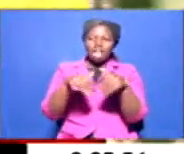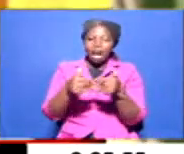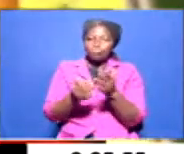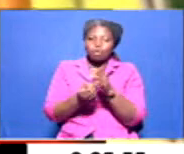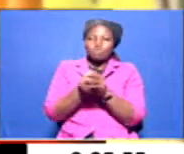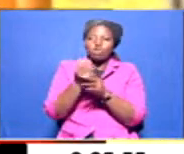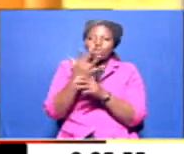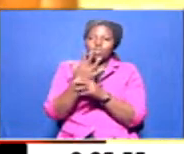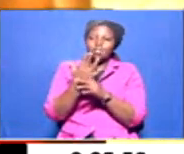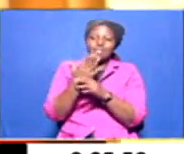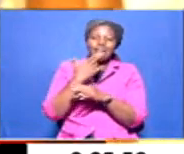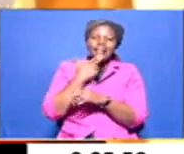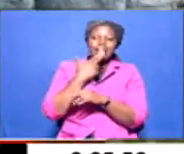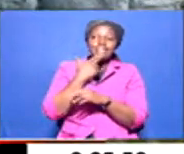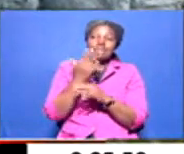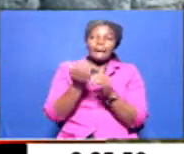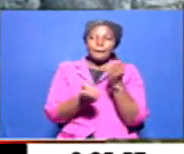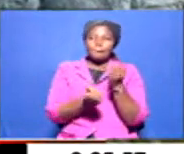Baringo County.